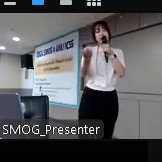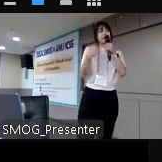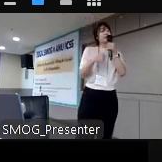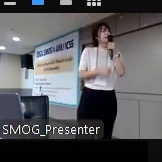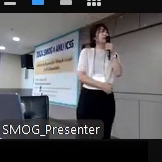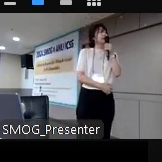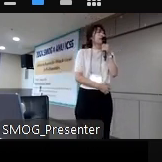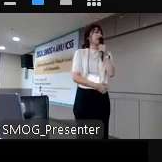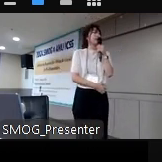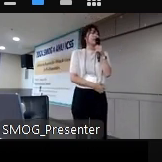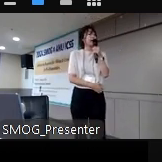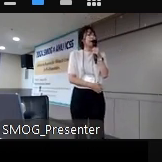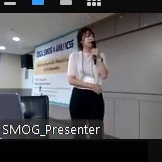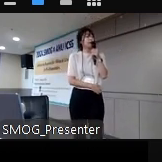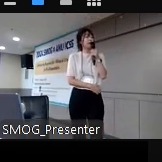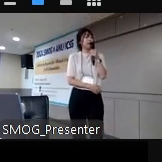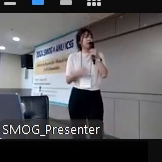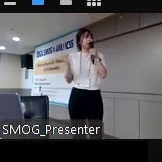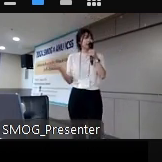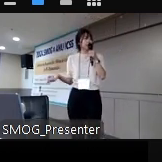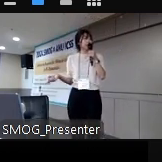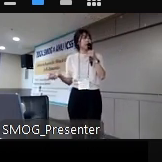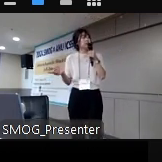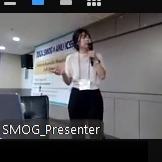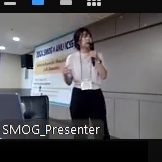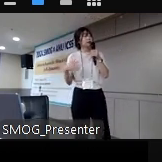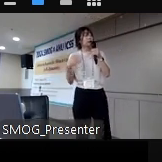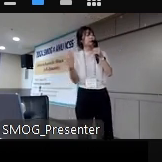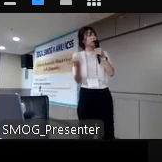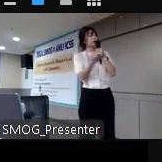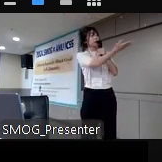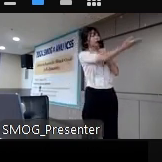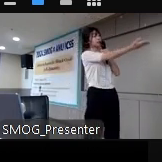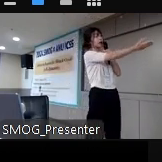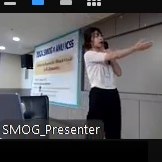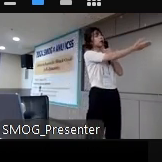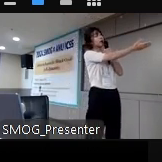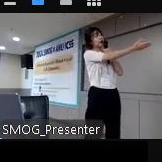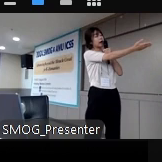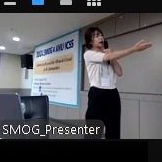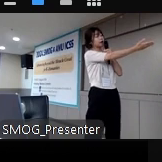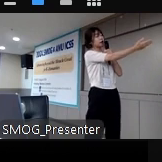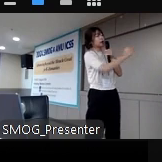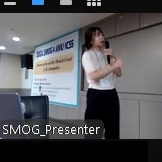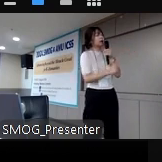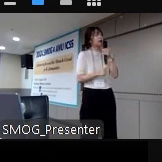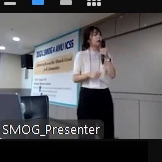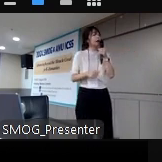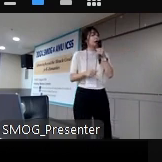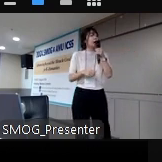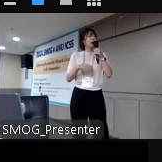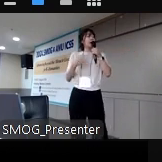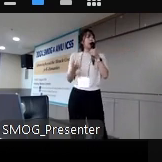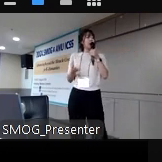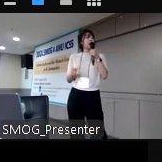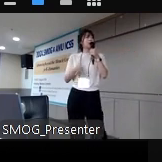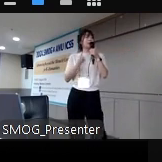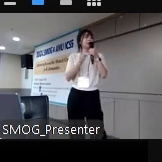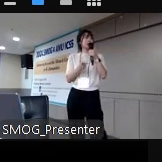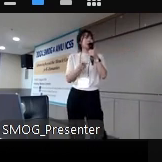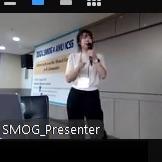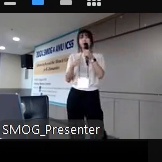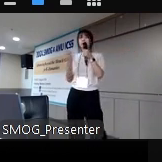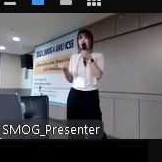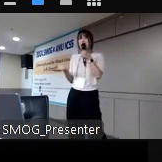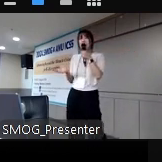And similarly, the presence of narrative affected locus use. So if there's no locus, no narrative in 37, null argument or